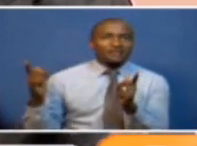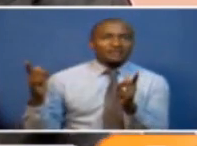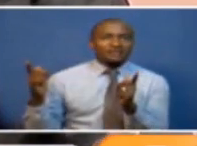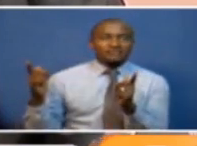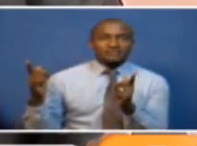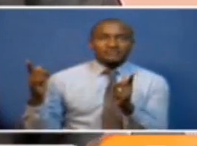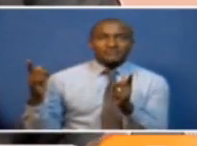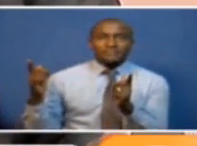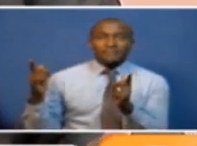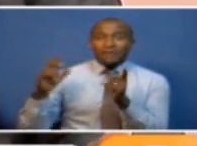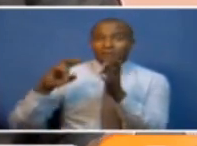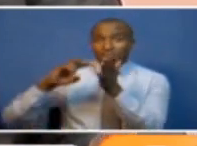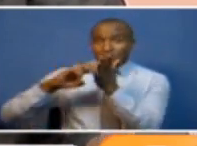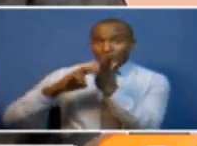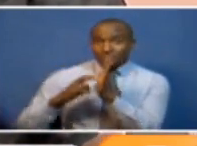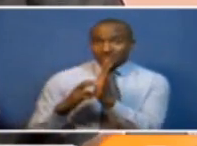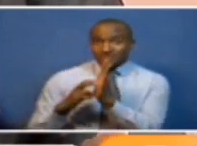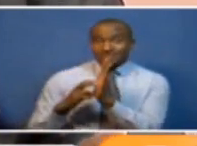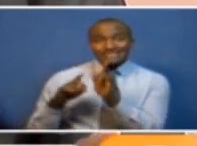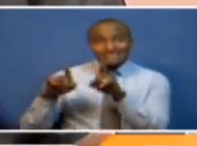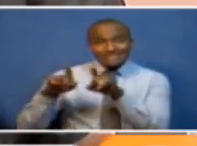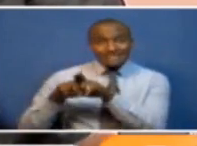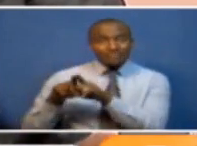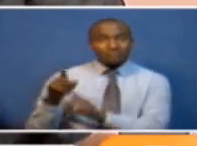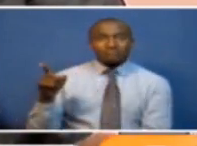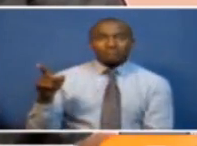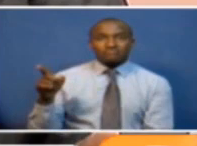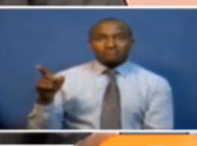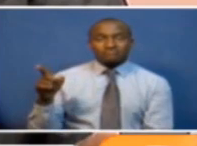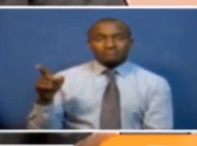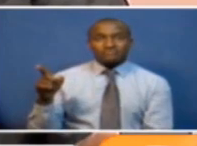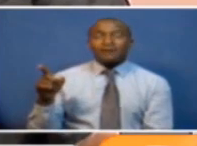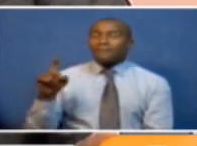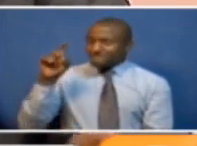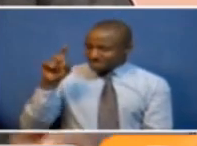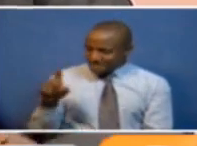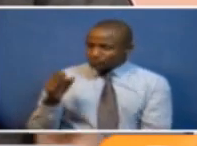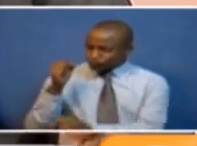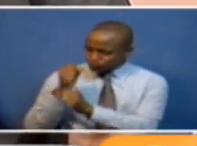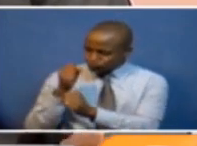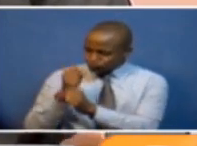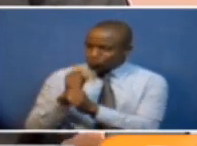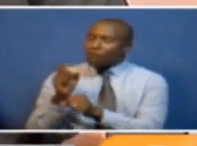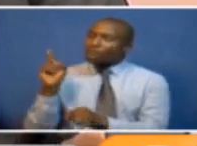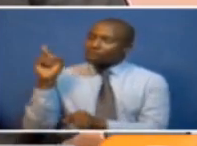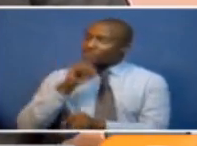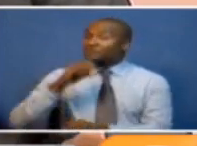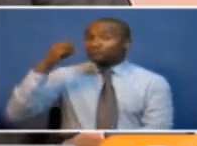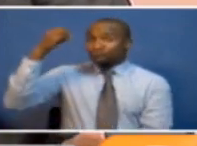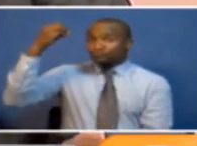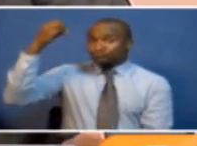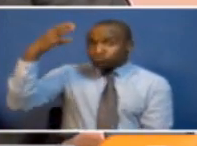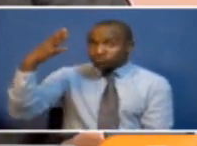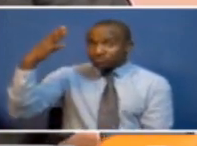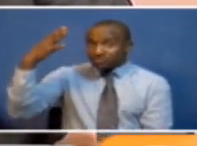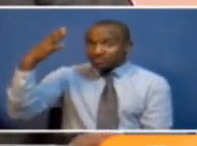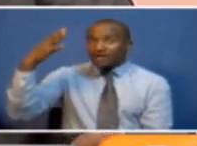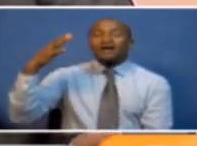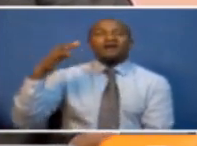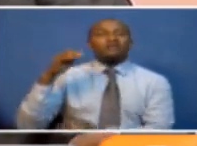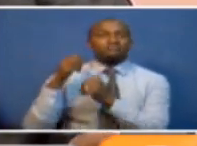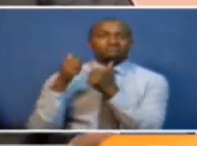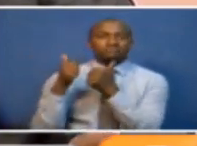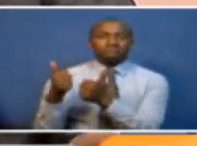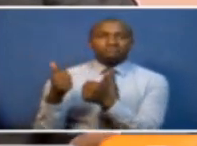a project of that nature is not completed until the interconnectivity is completed.